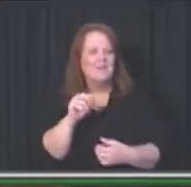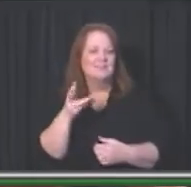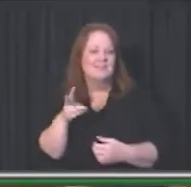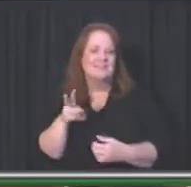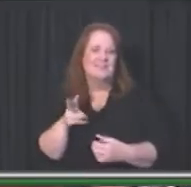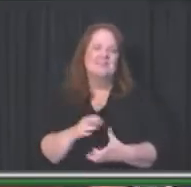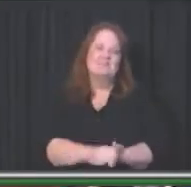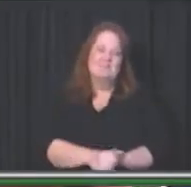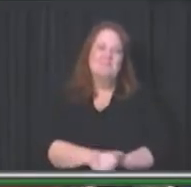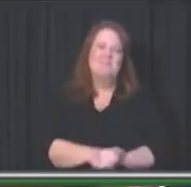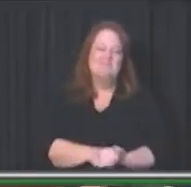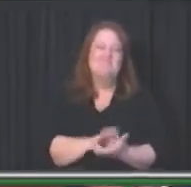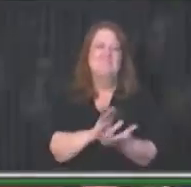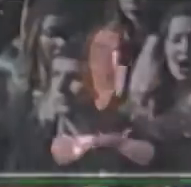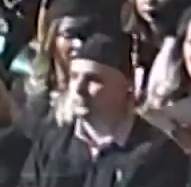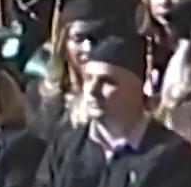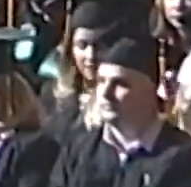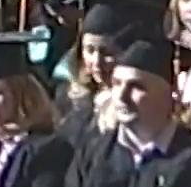2016.